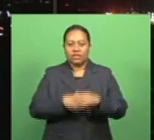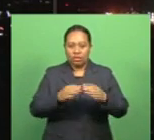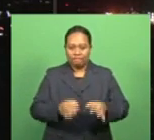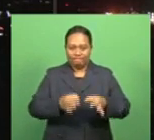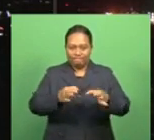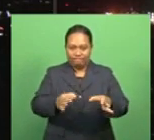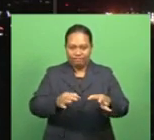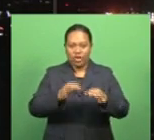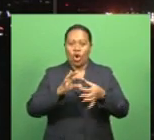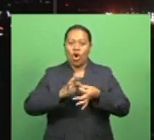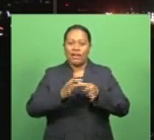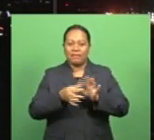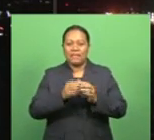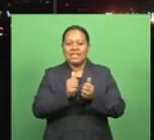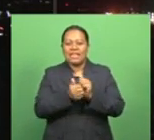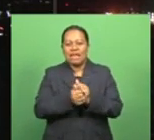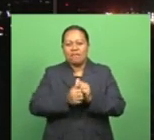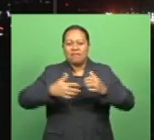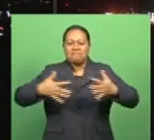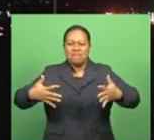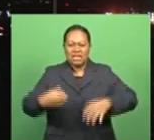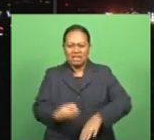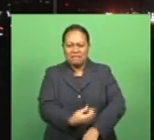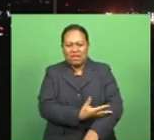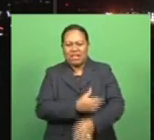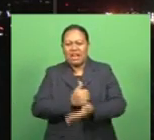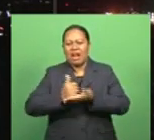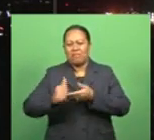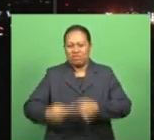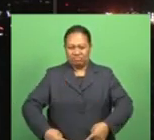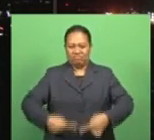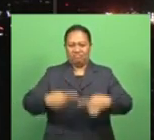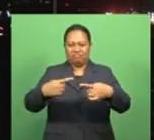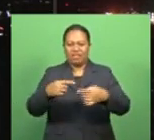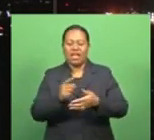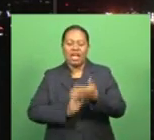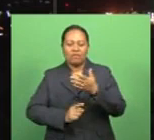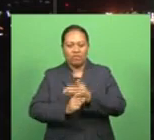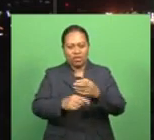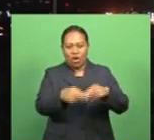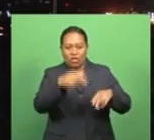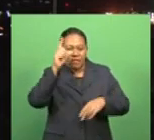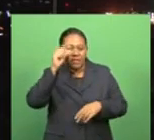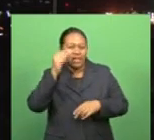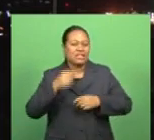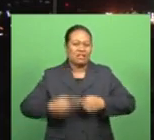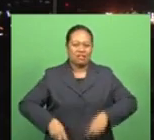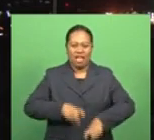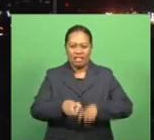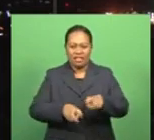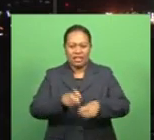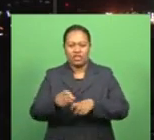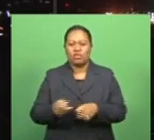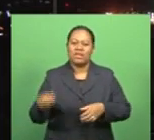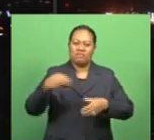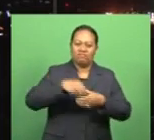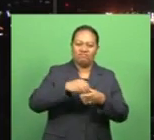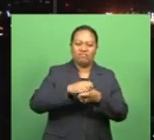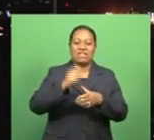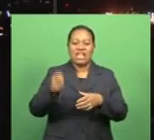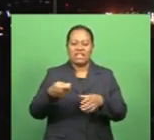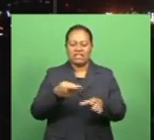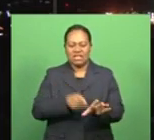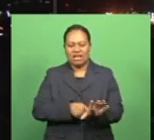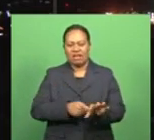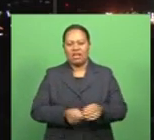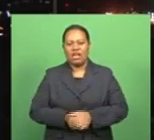of the Olympic Games will have a huge impact on a number of competitions that Fijian athletes are expected to be a part of next year. Amid